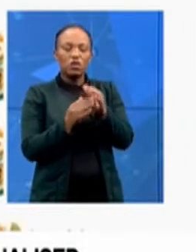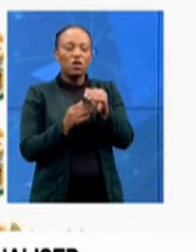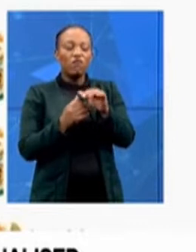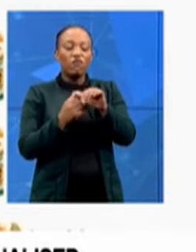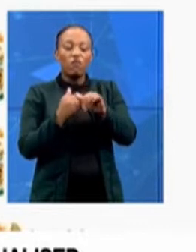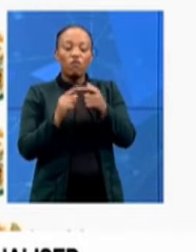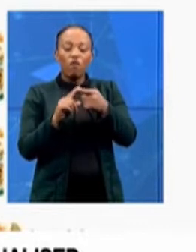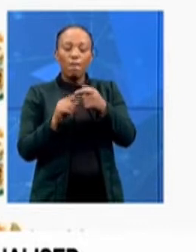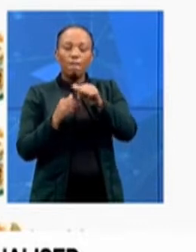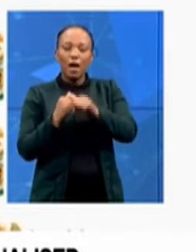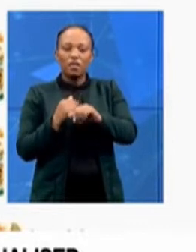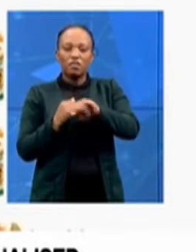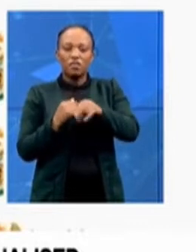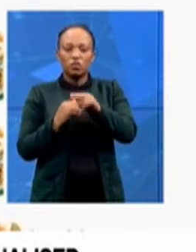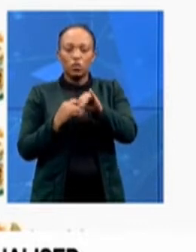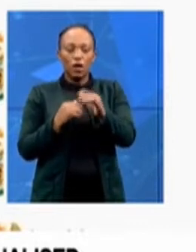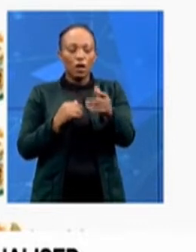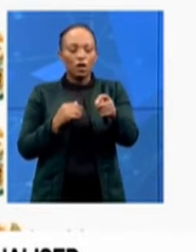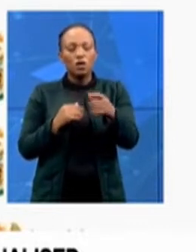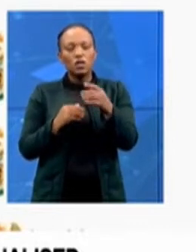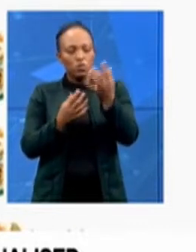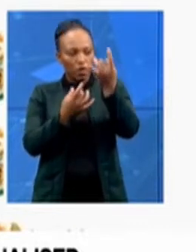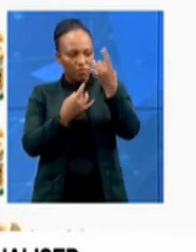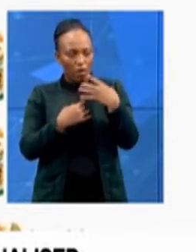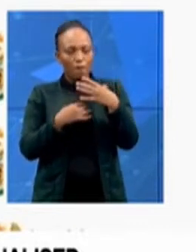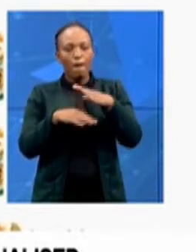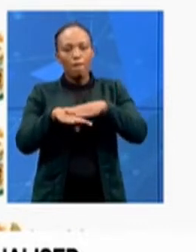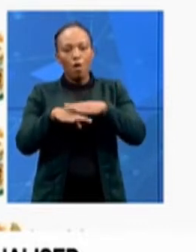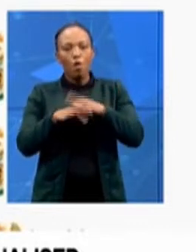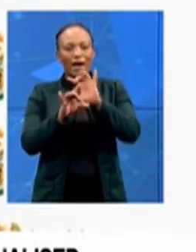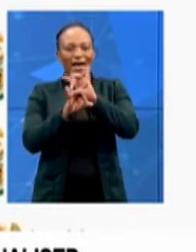to be supplied and at what particular time. So we are